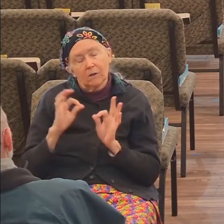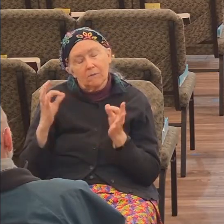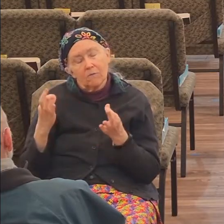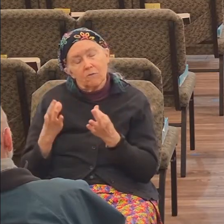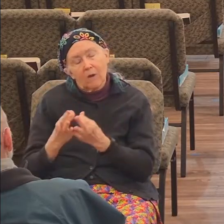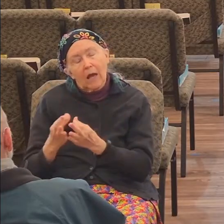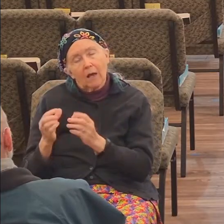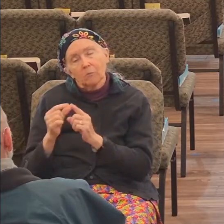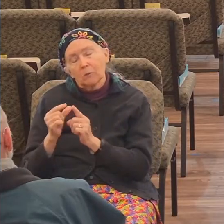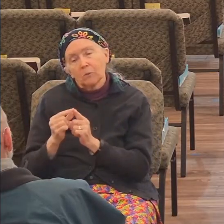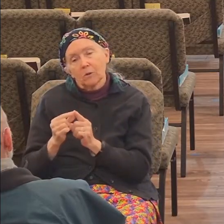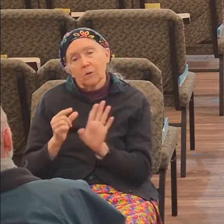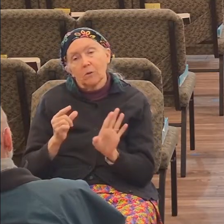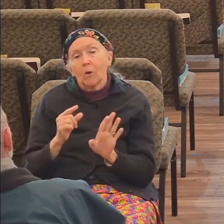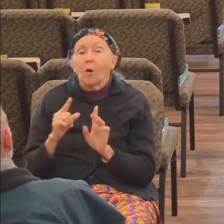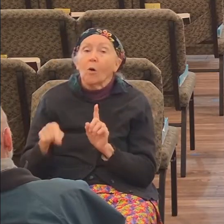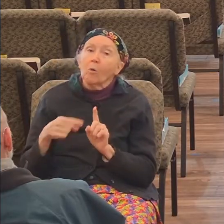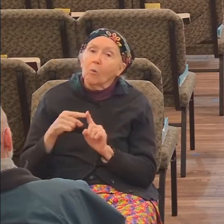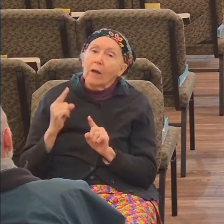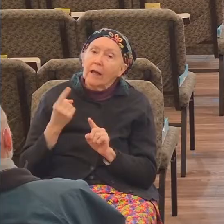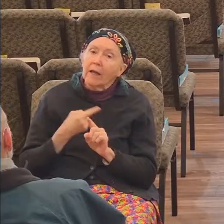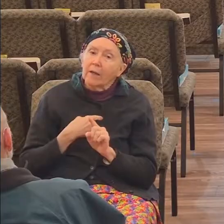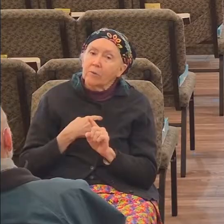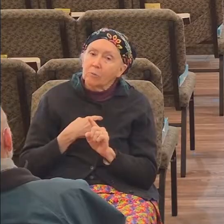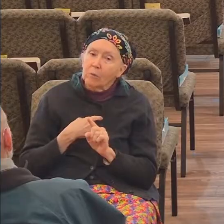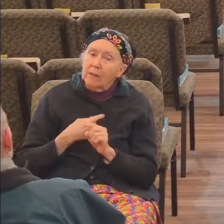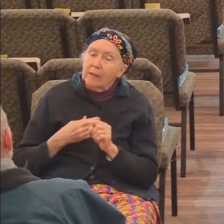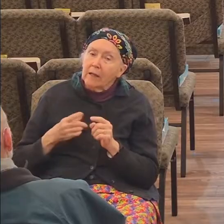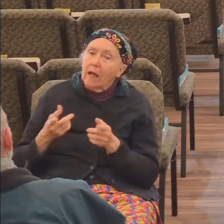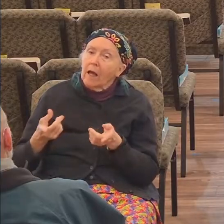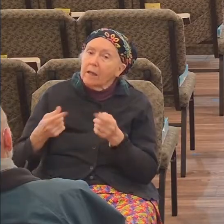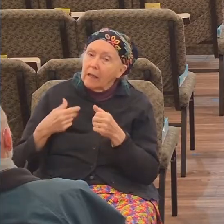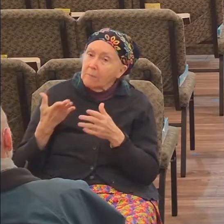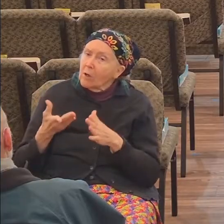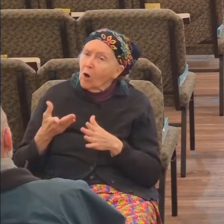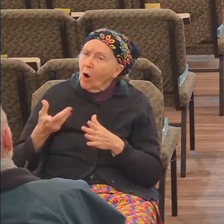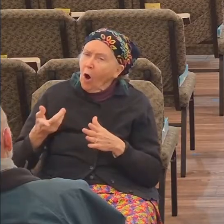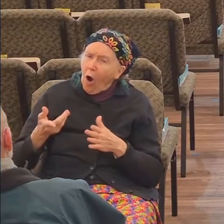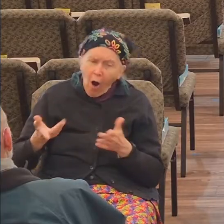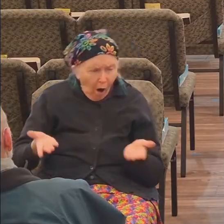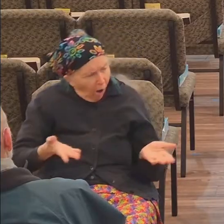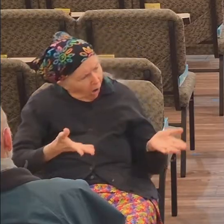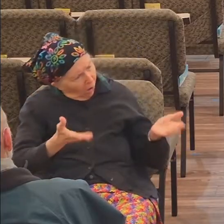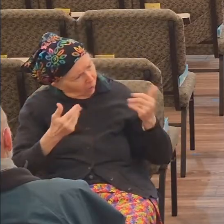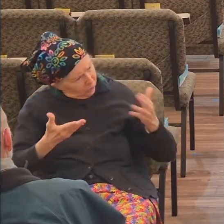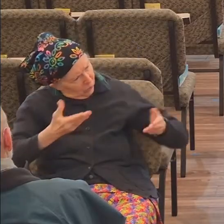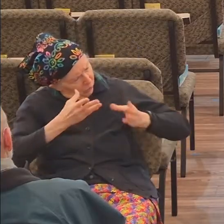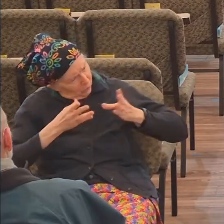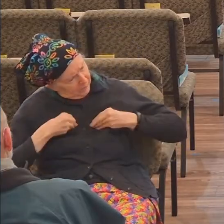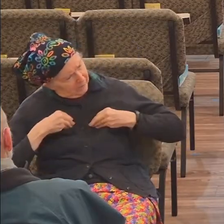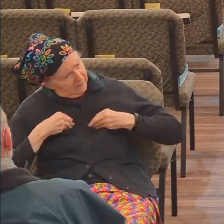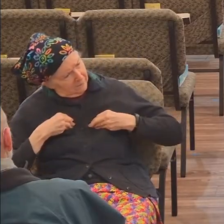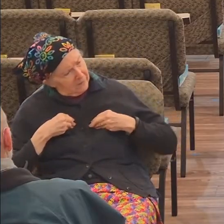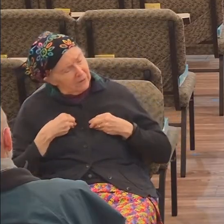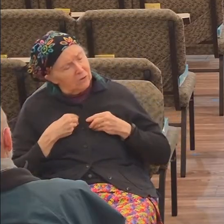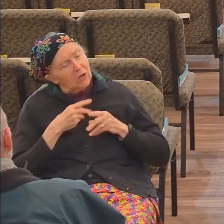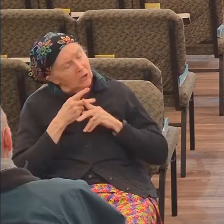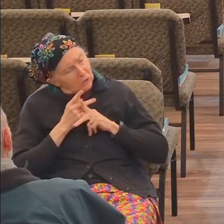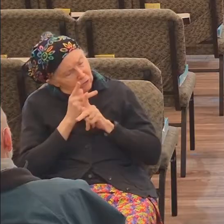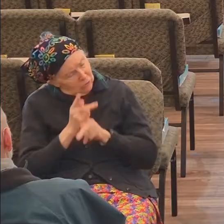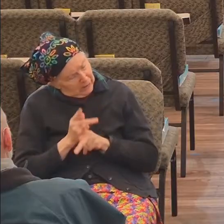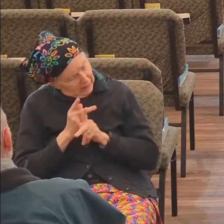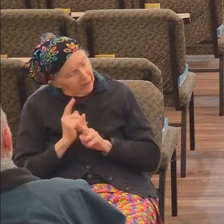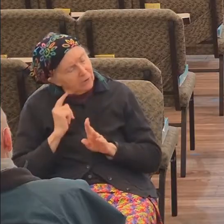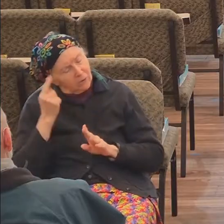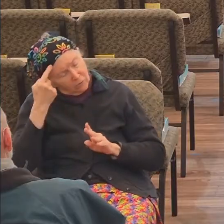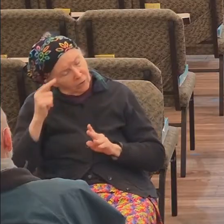It sounds like he's saying, when we showed up, you guys took us in and treated us like we were children, like you just cared for us. And then he says,